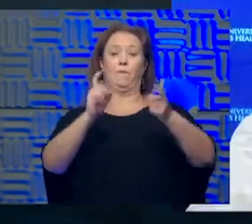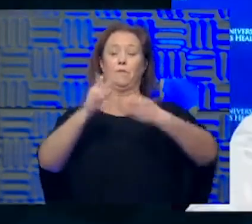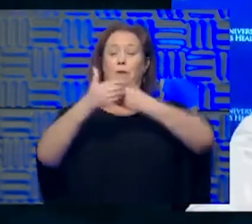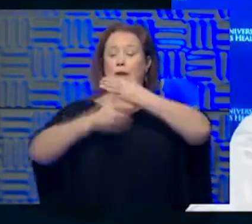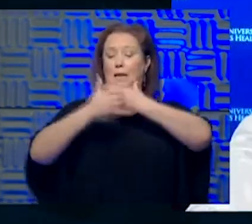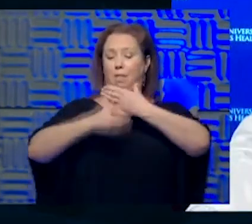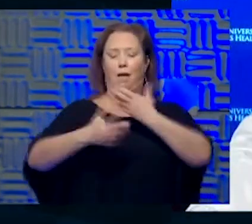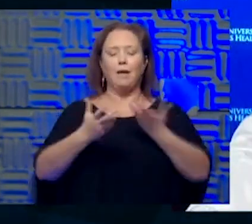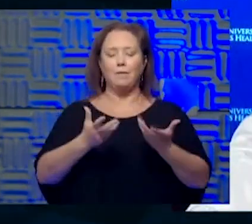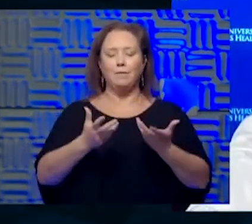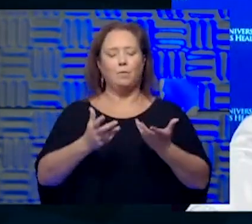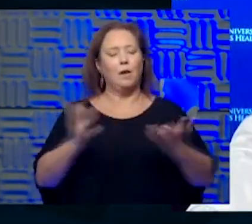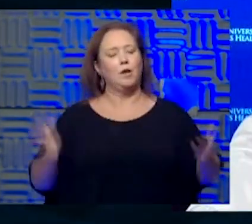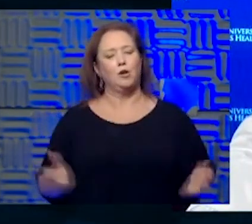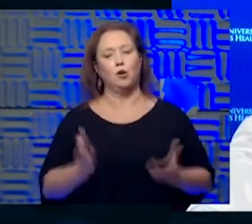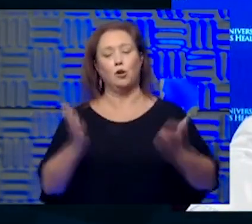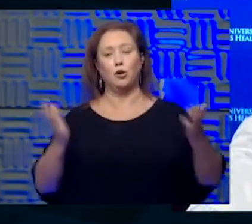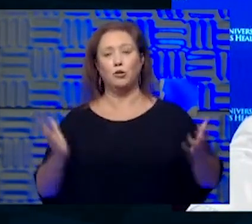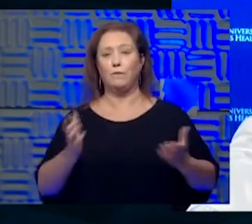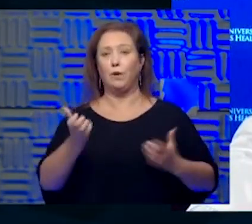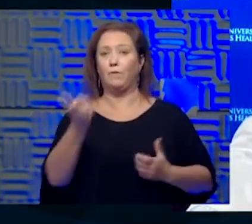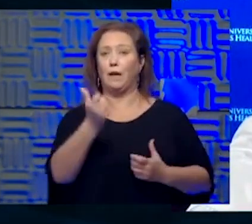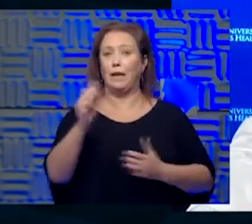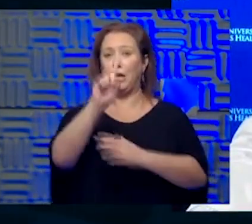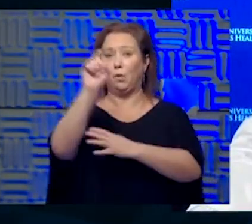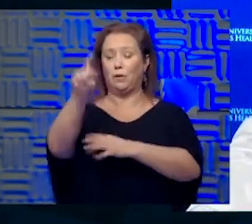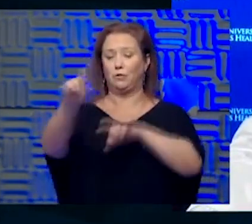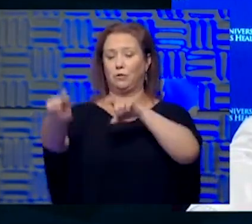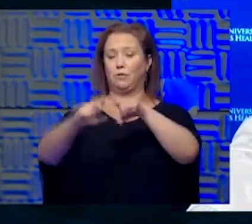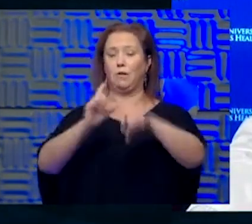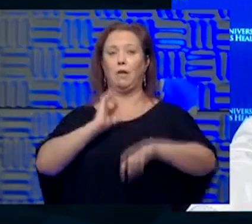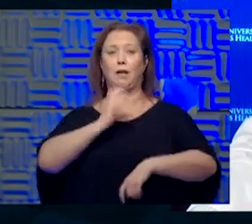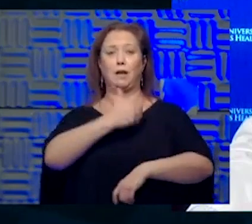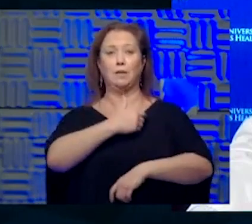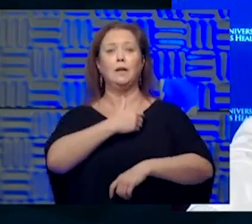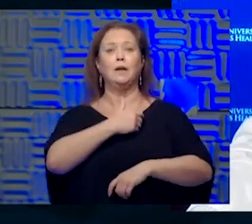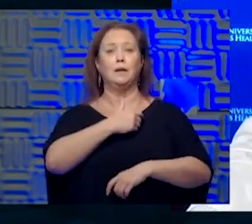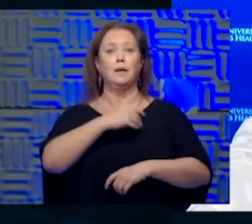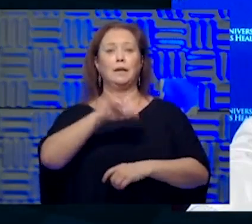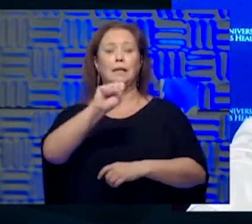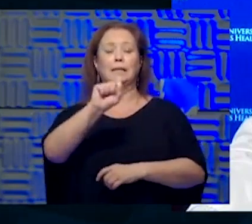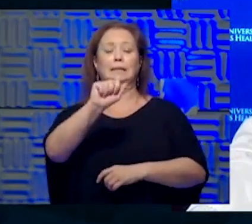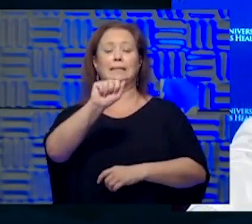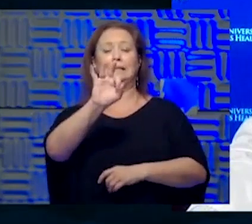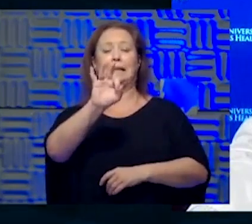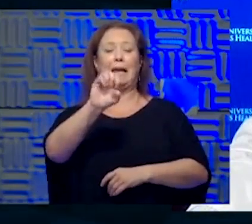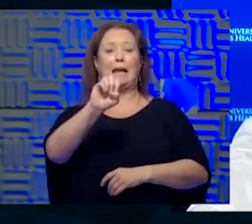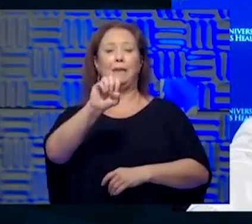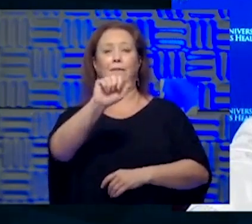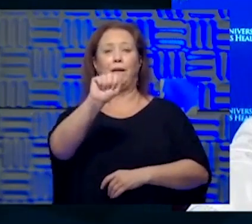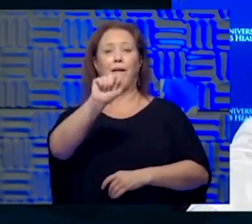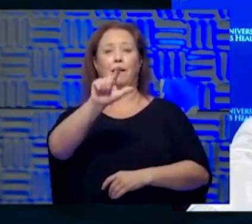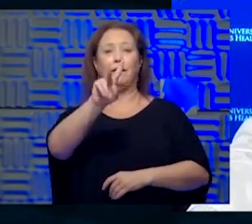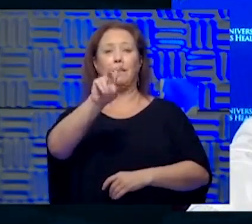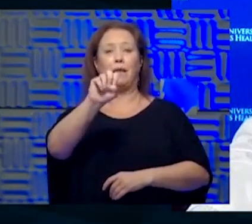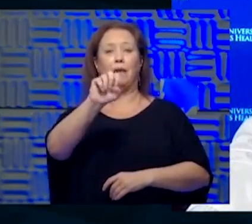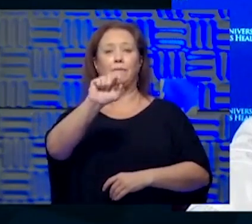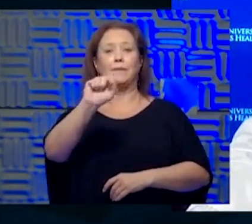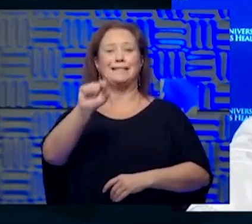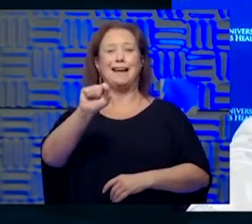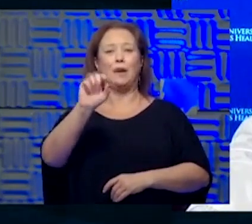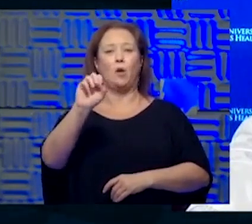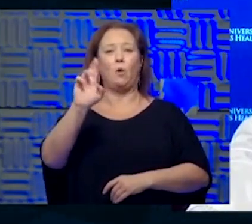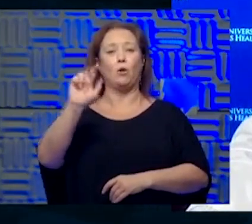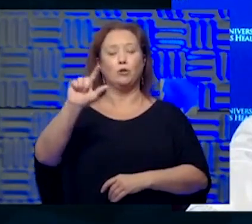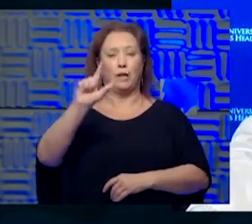do encourage that if you have questions, give us a call. You can go to savealifenow.org and you can find more information regarding medical eligibility